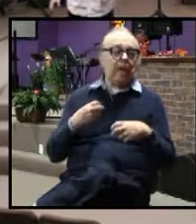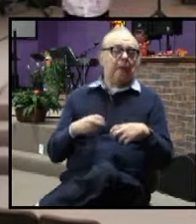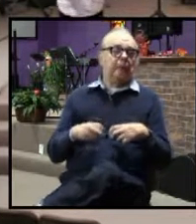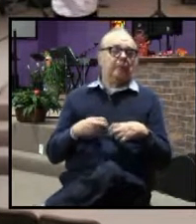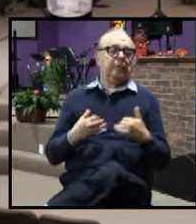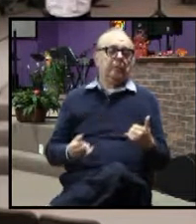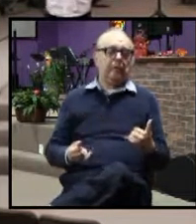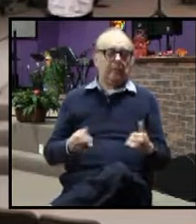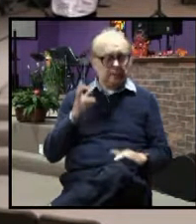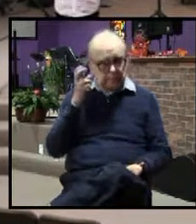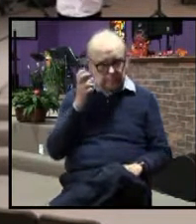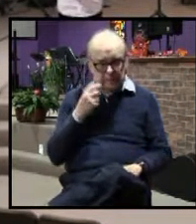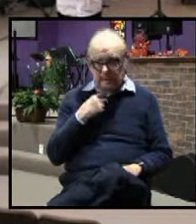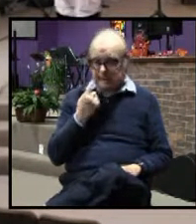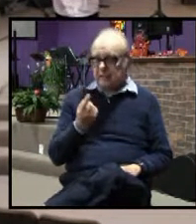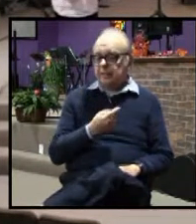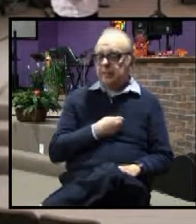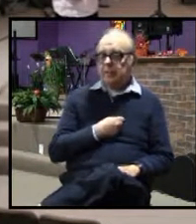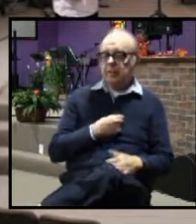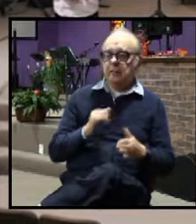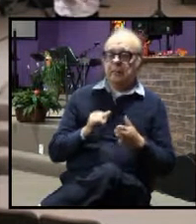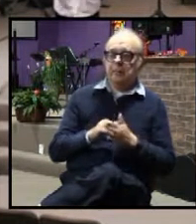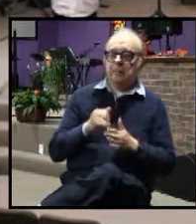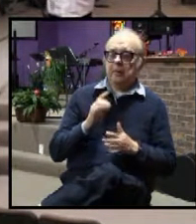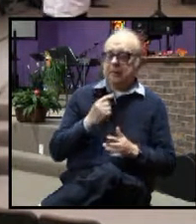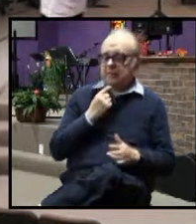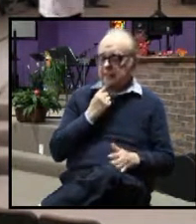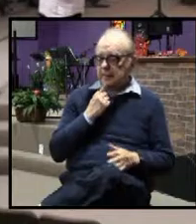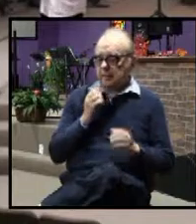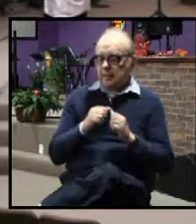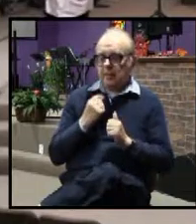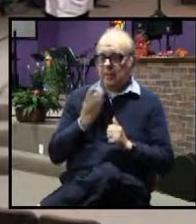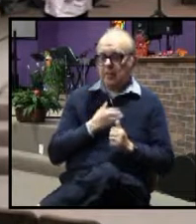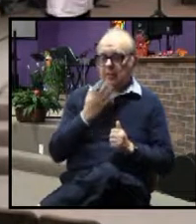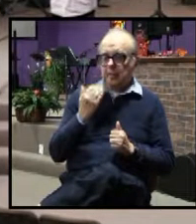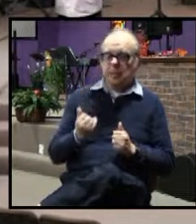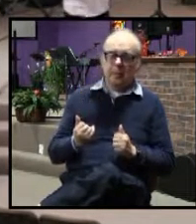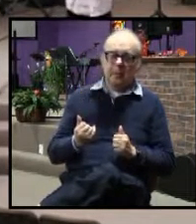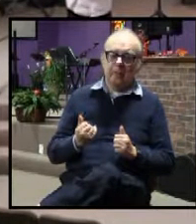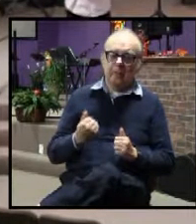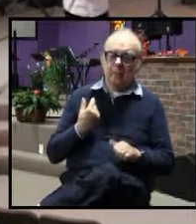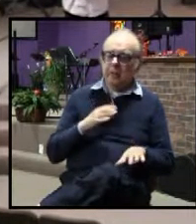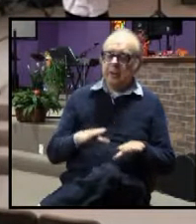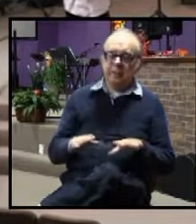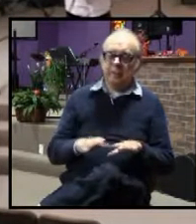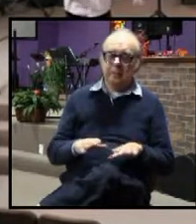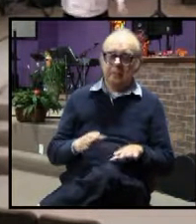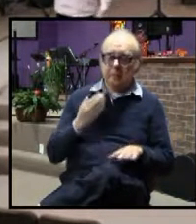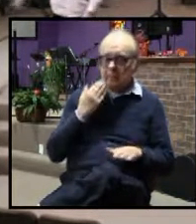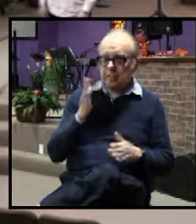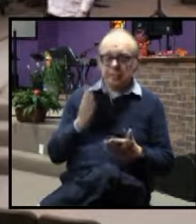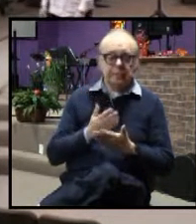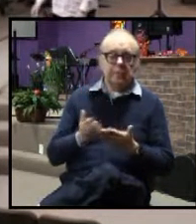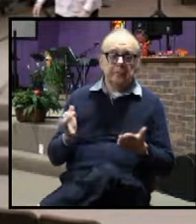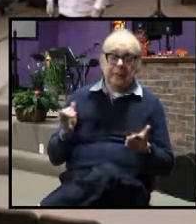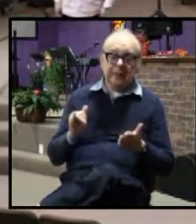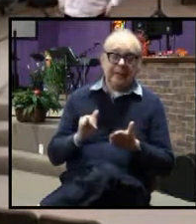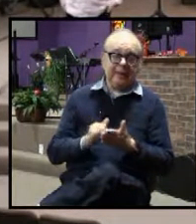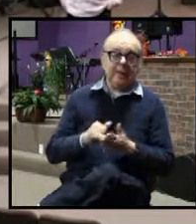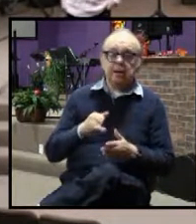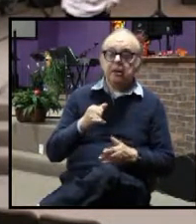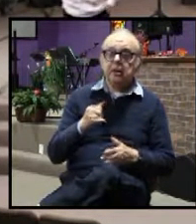The problem is that Satan is trying to tell us that God is disappointed with us because we did this. Do you know something? God already knew